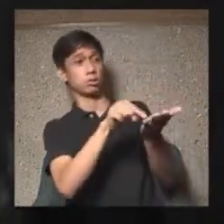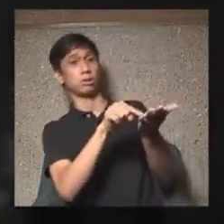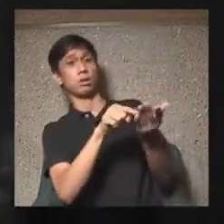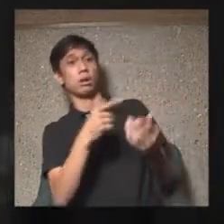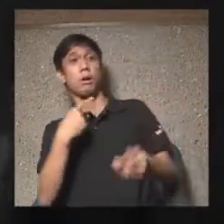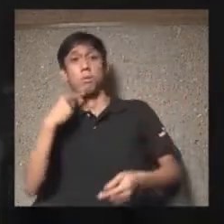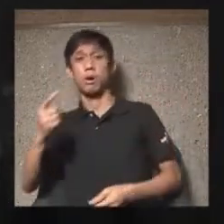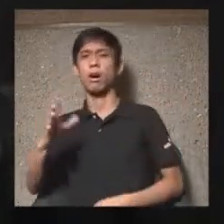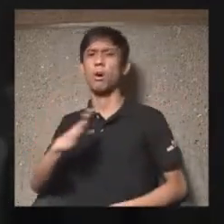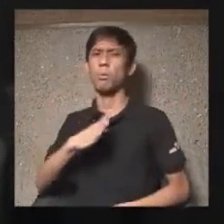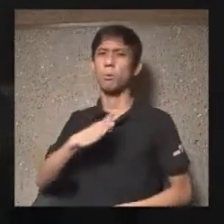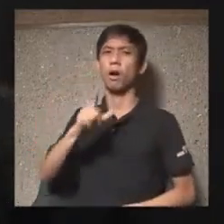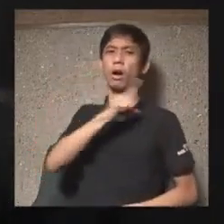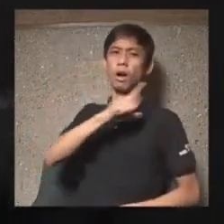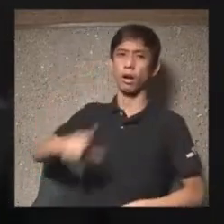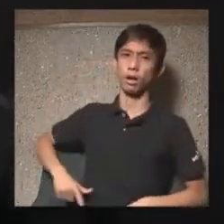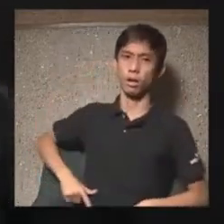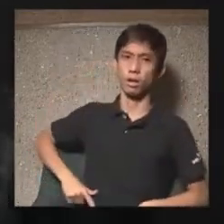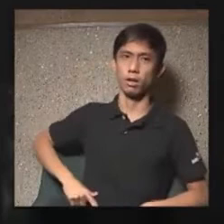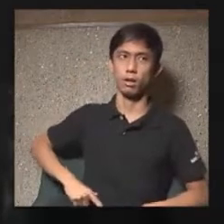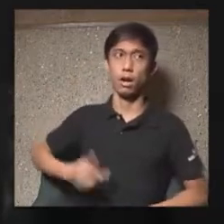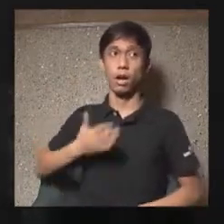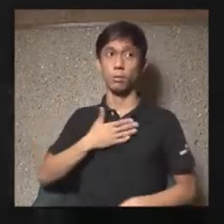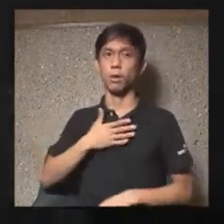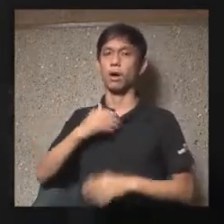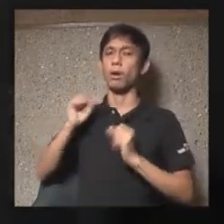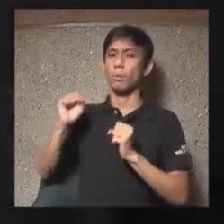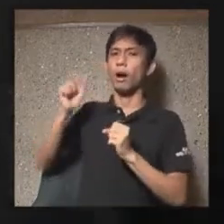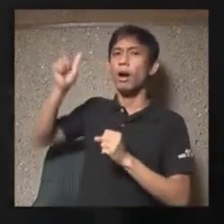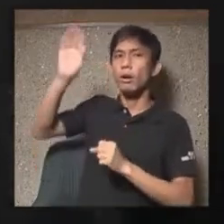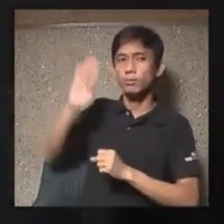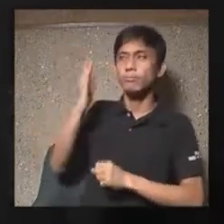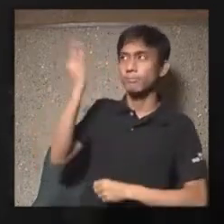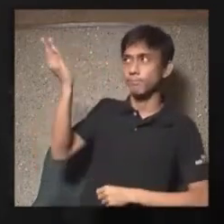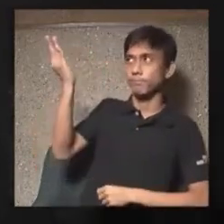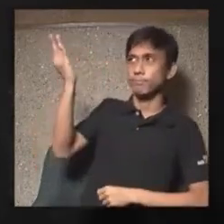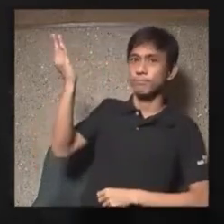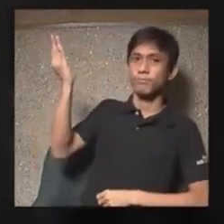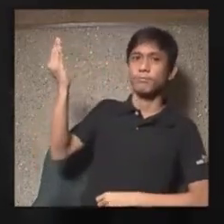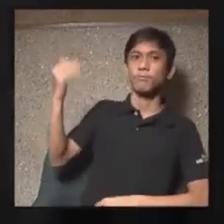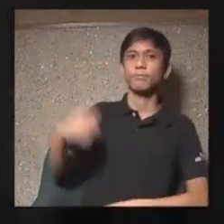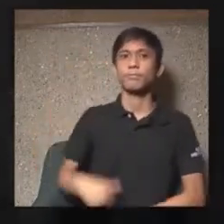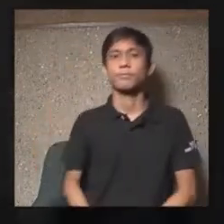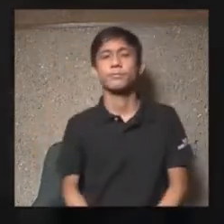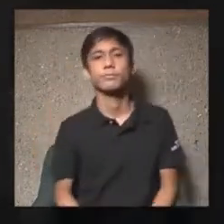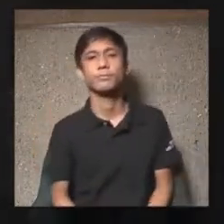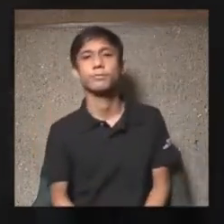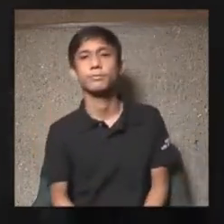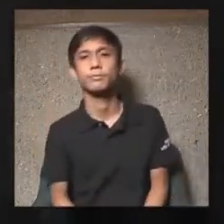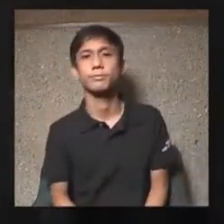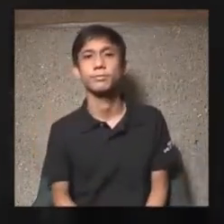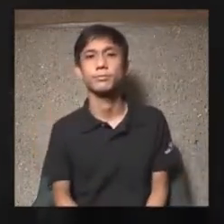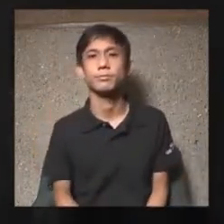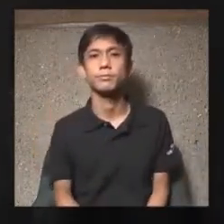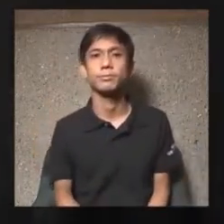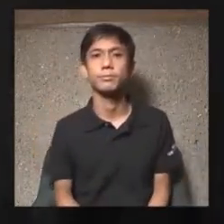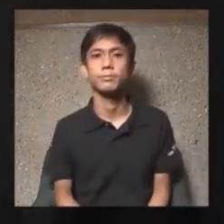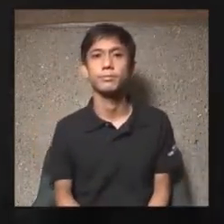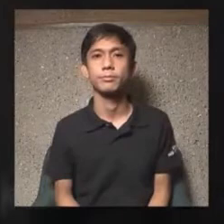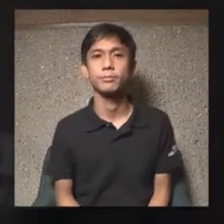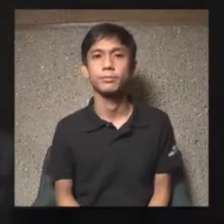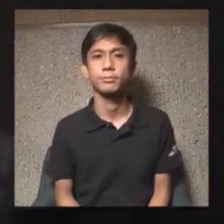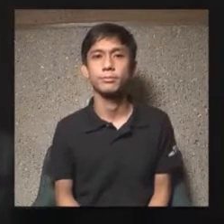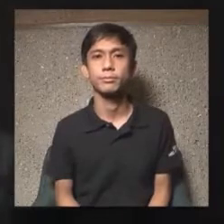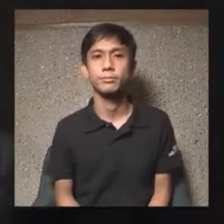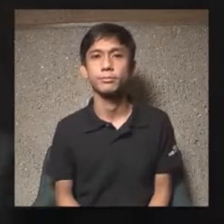And less I have become less stubborn. And instead of wrestling for my